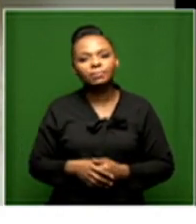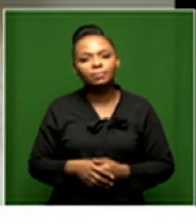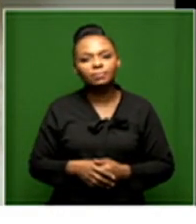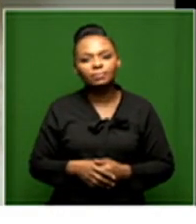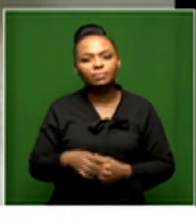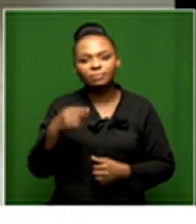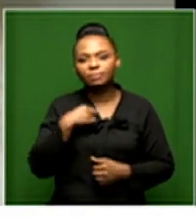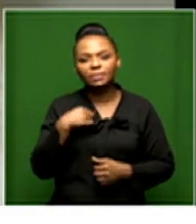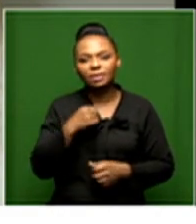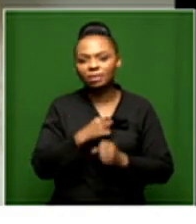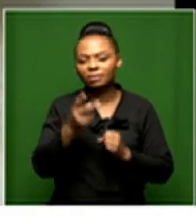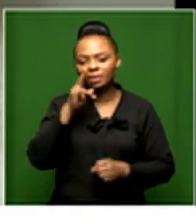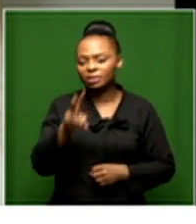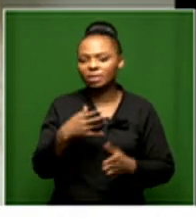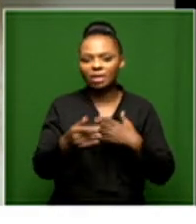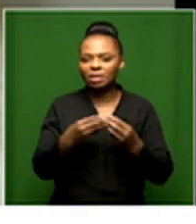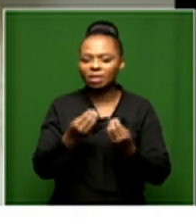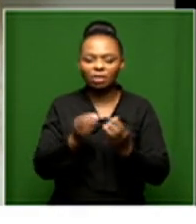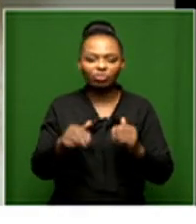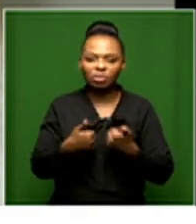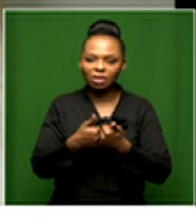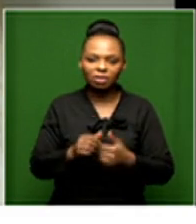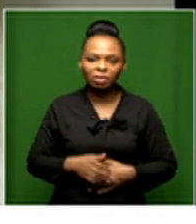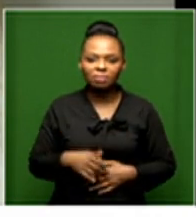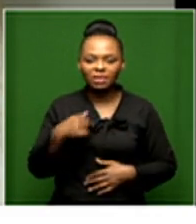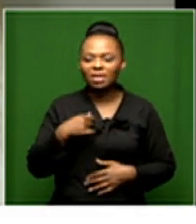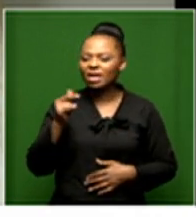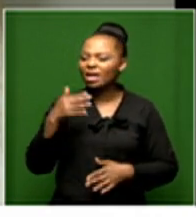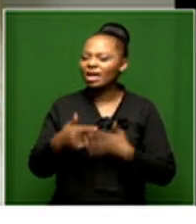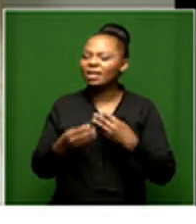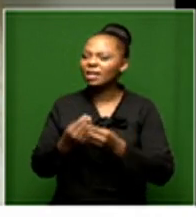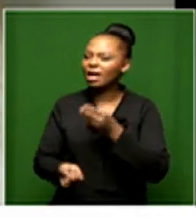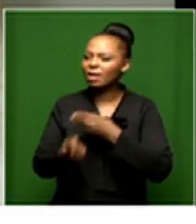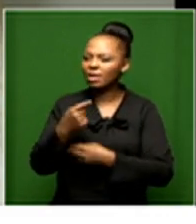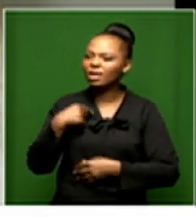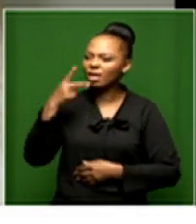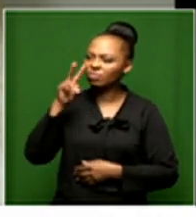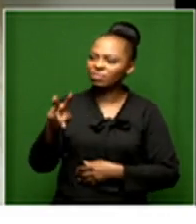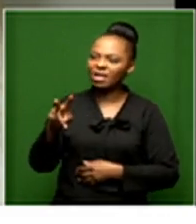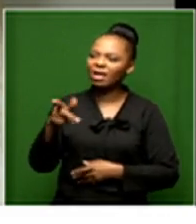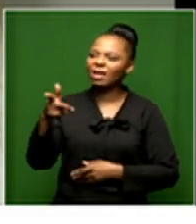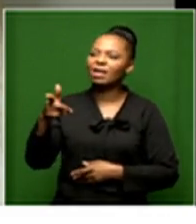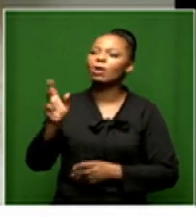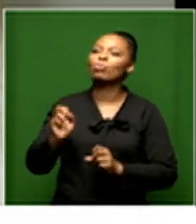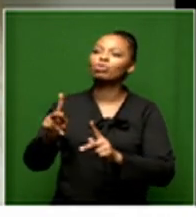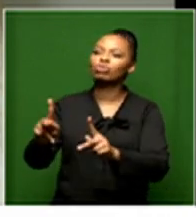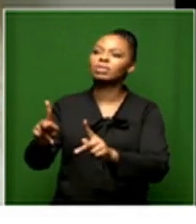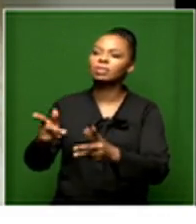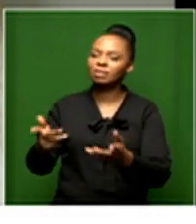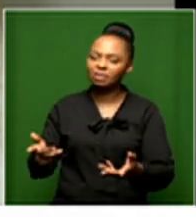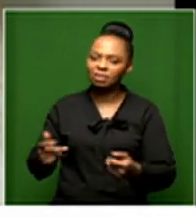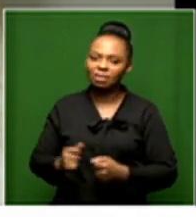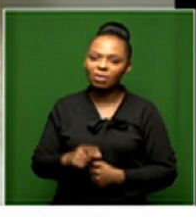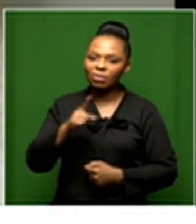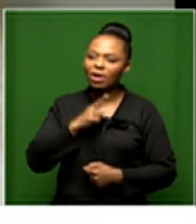I don't see anything as a challenge. I see actually it as an opportunity. Whatever is out there, whatever happens, it will